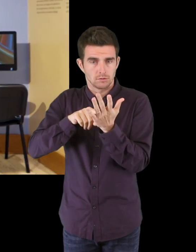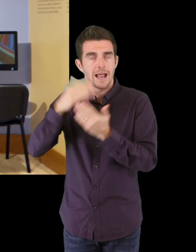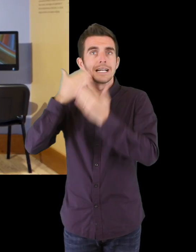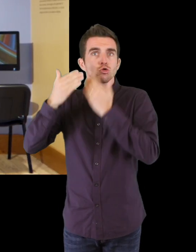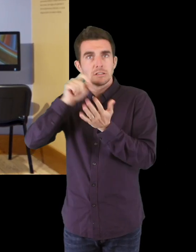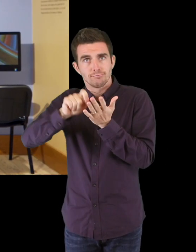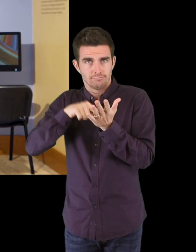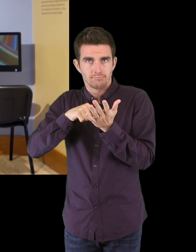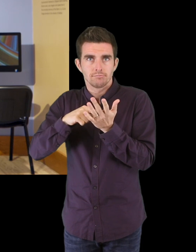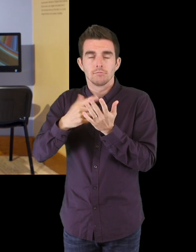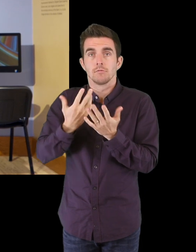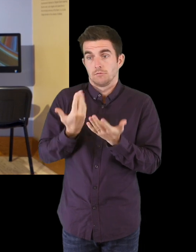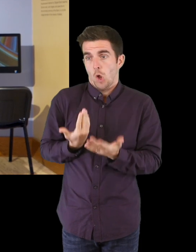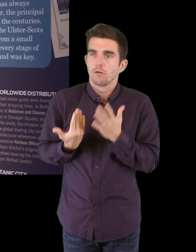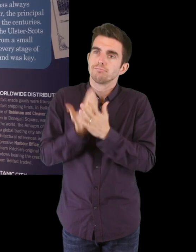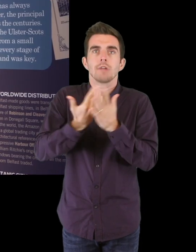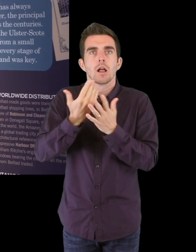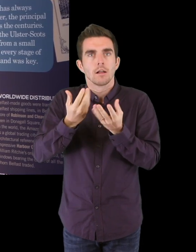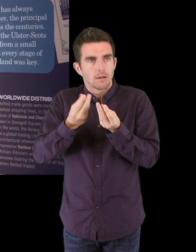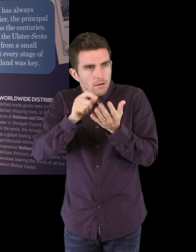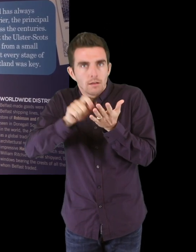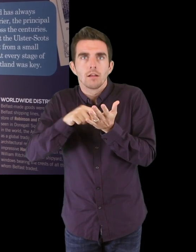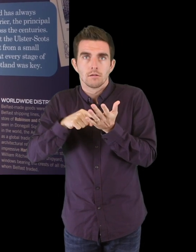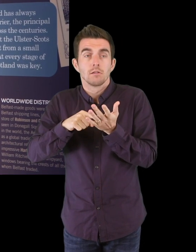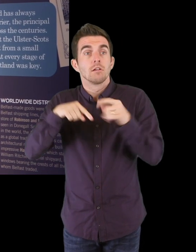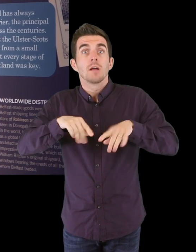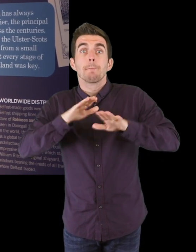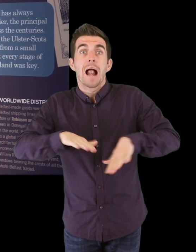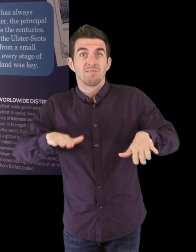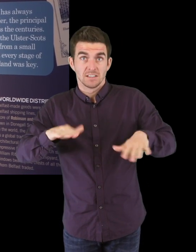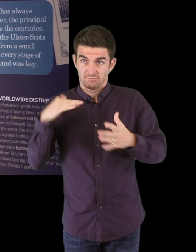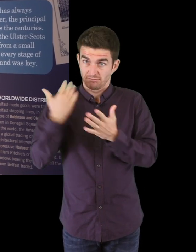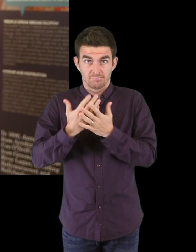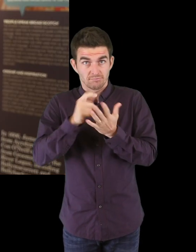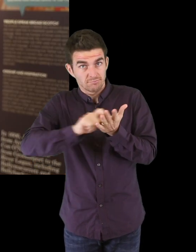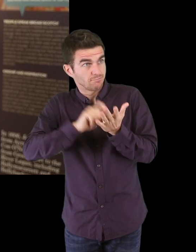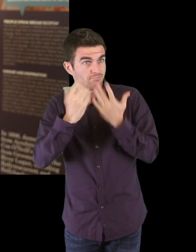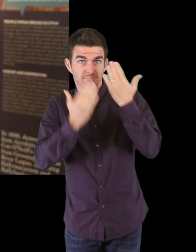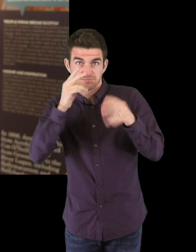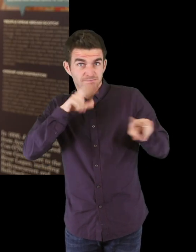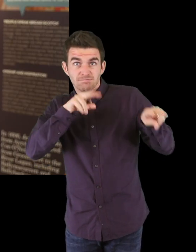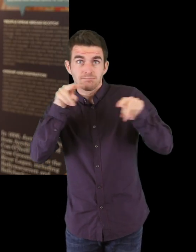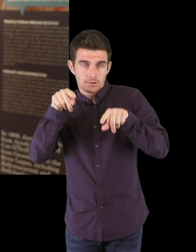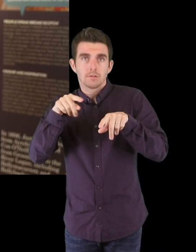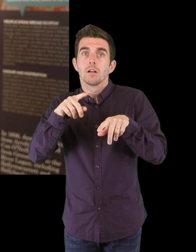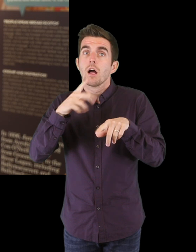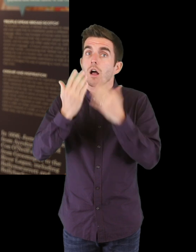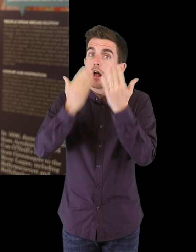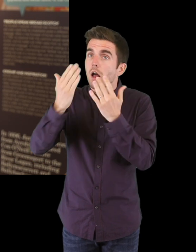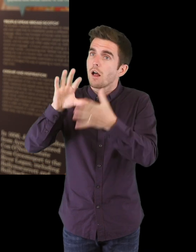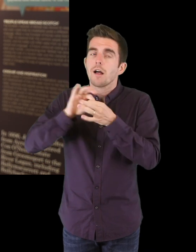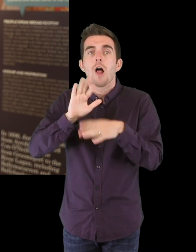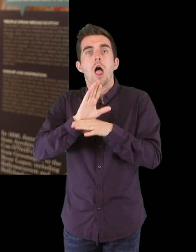of historical and more contemporary material. Situated in Belfast, we aim to showcase all that is best